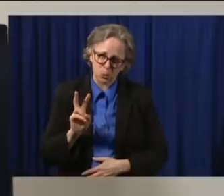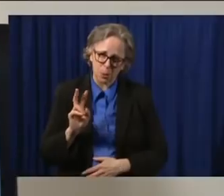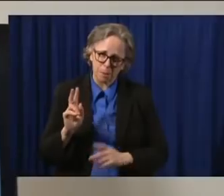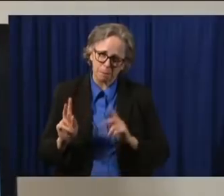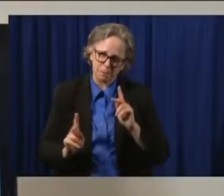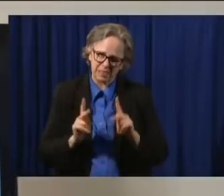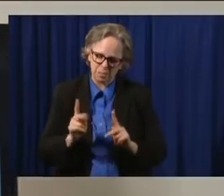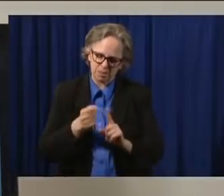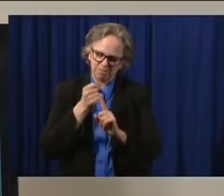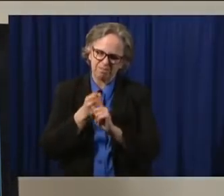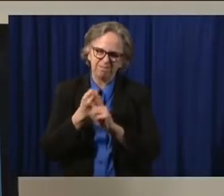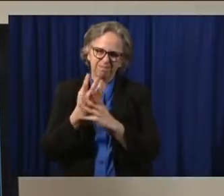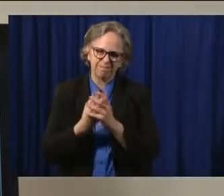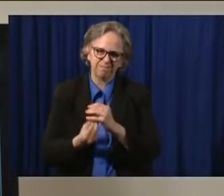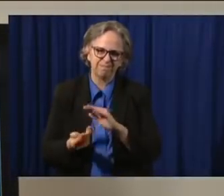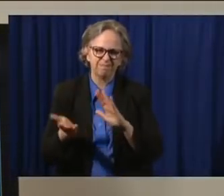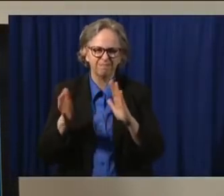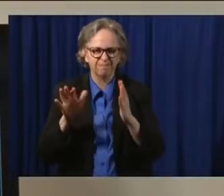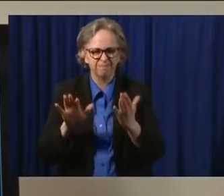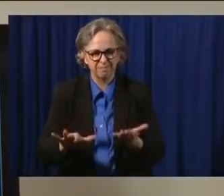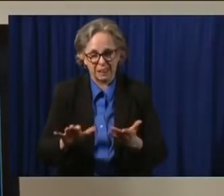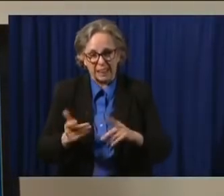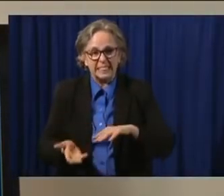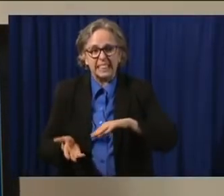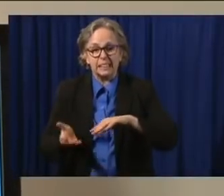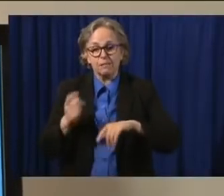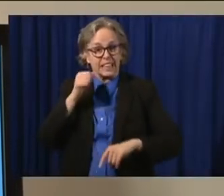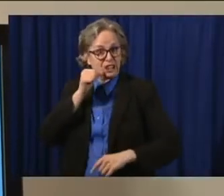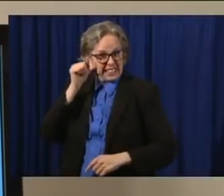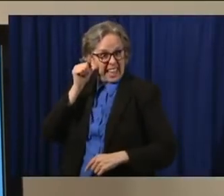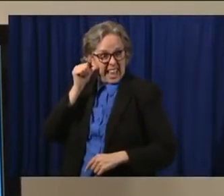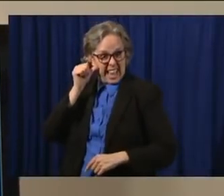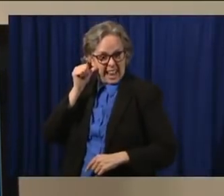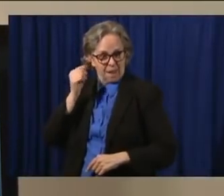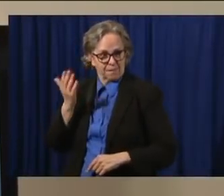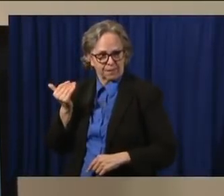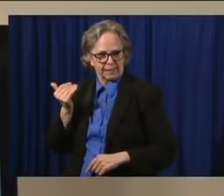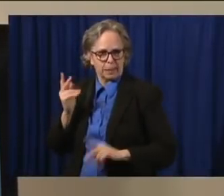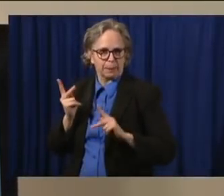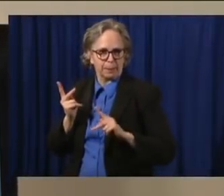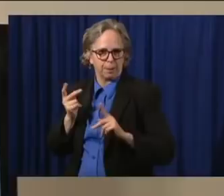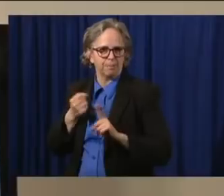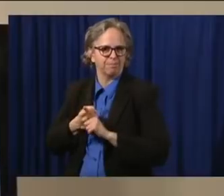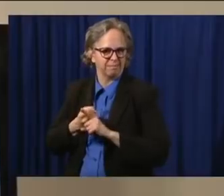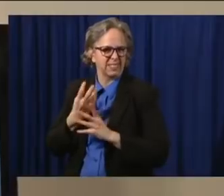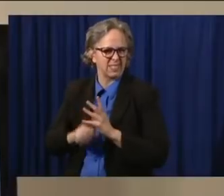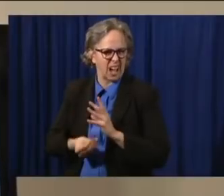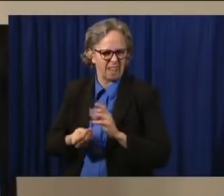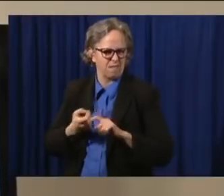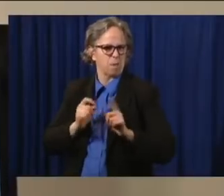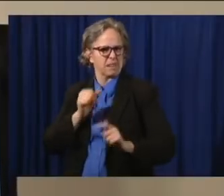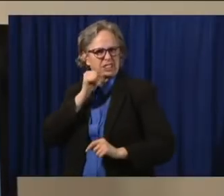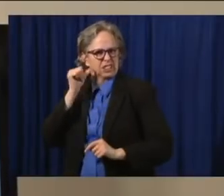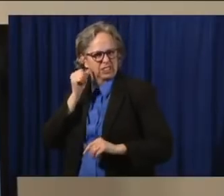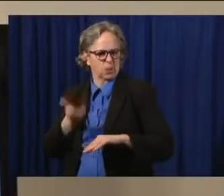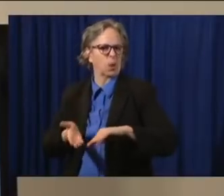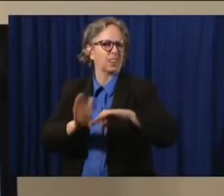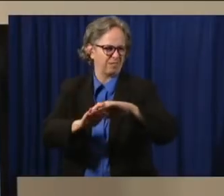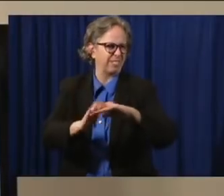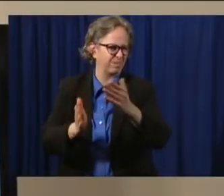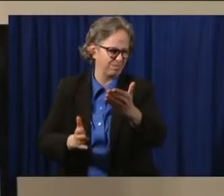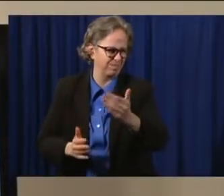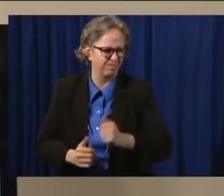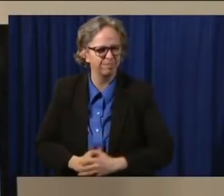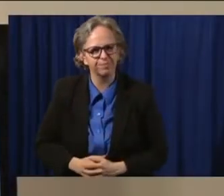and that's an increase in the last 24 hours of 15. And the rest of our stats?